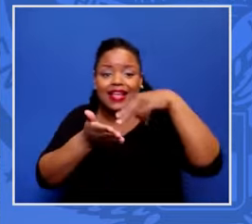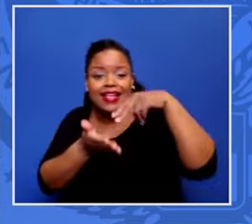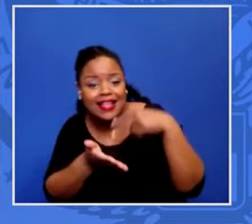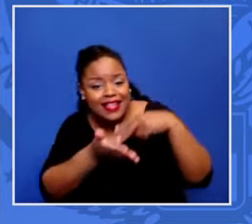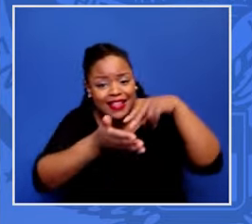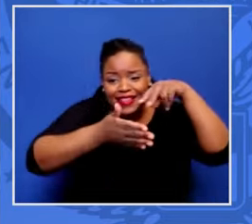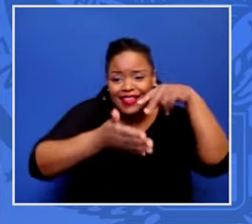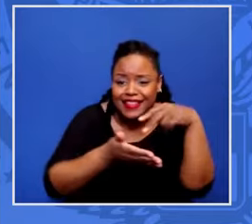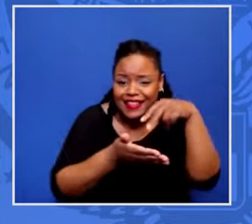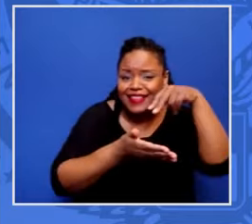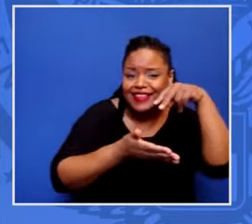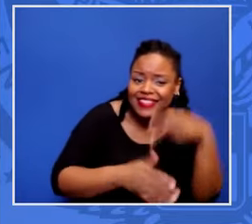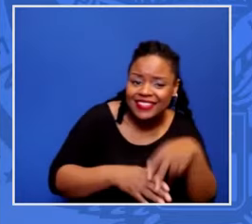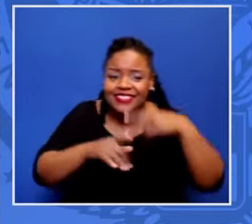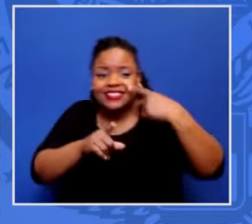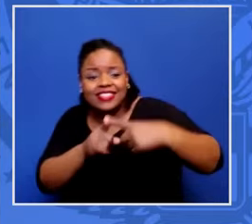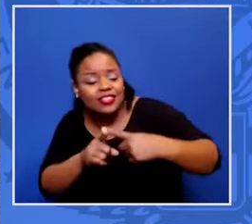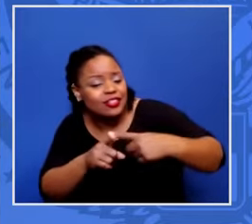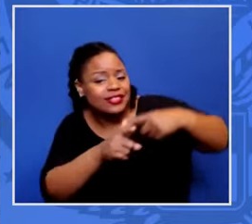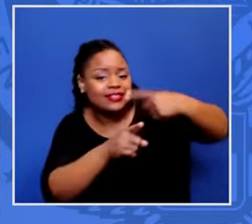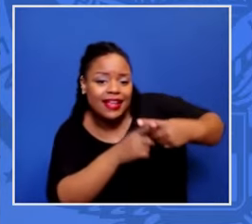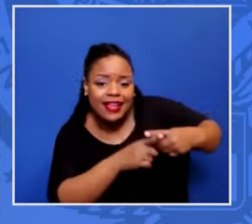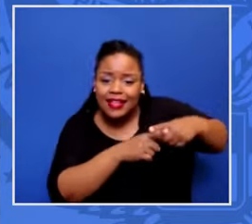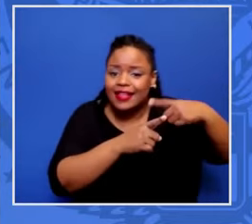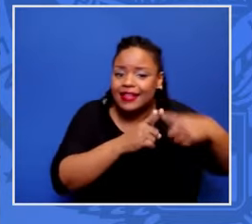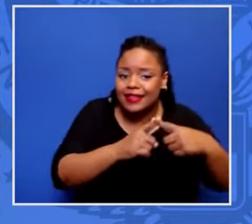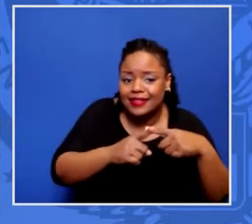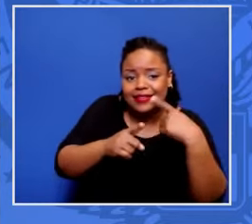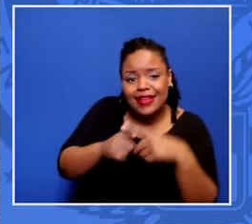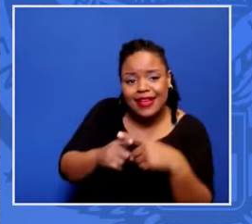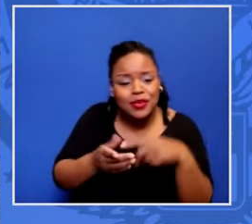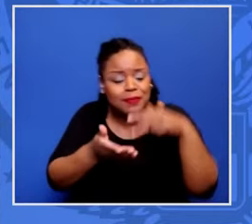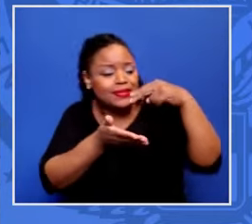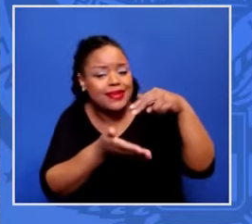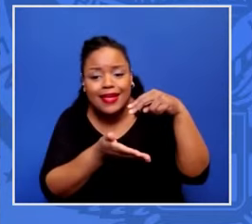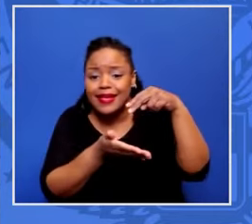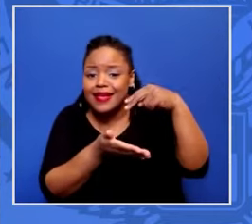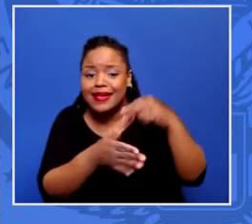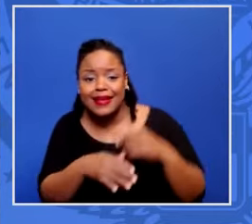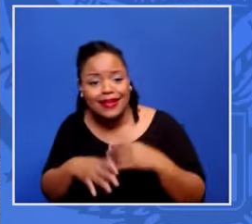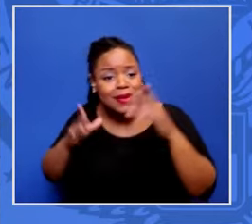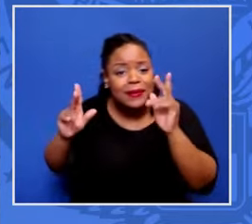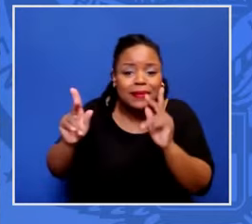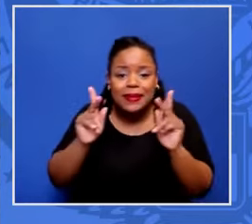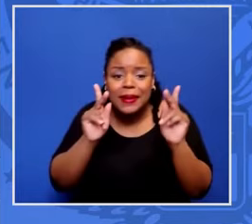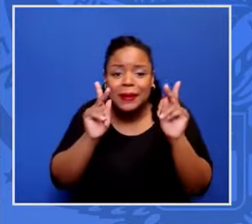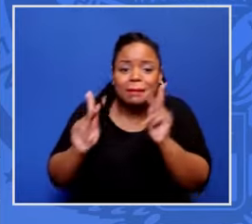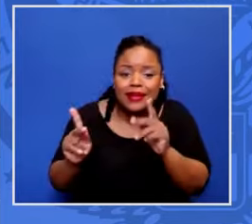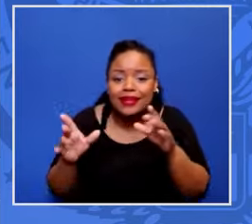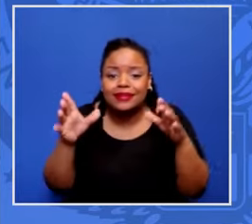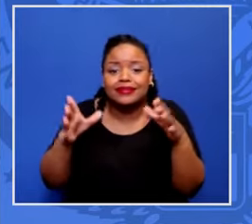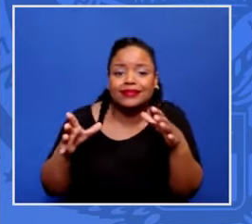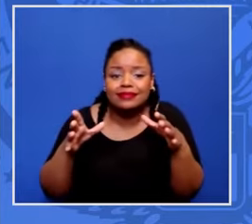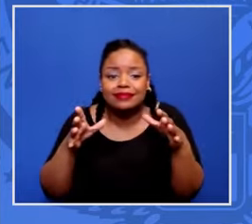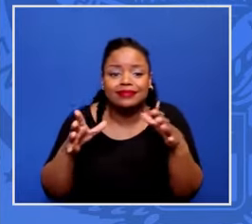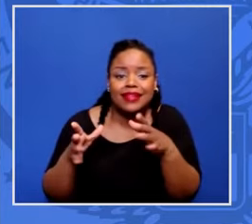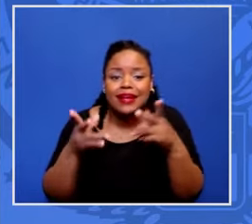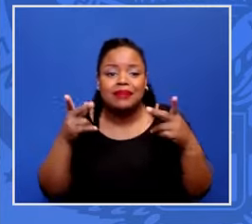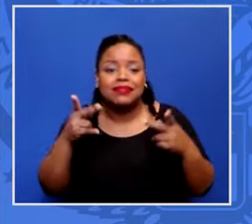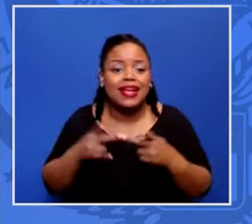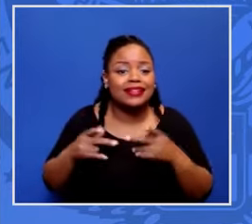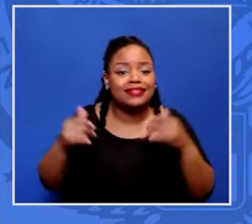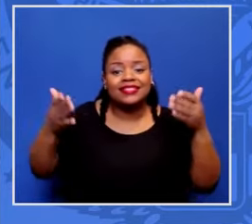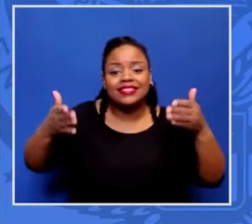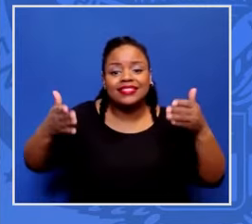bounce to the beat, just bounce. Party people in the place to be. You're rocking with Ozuna and Cassidy. Taki